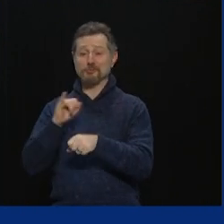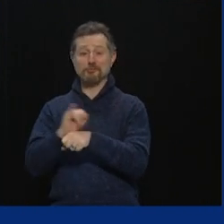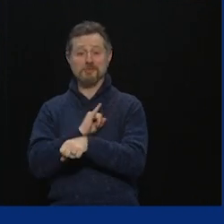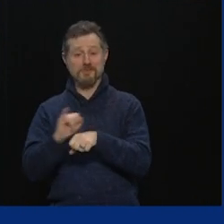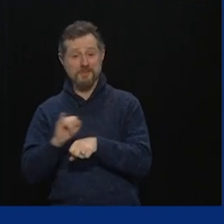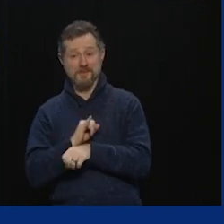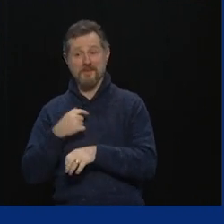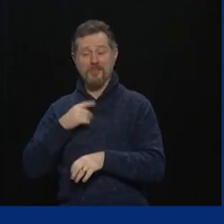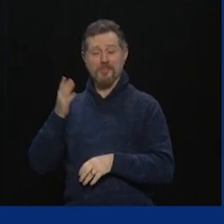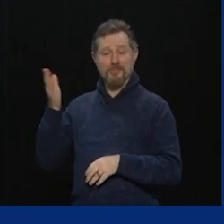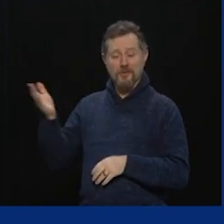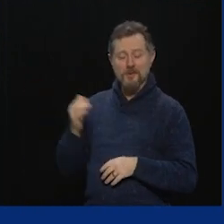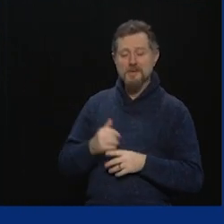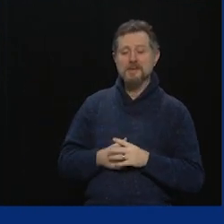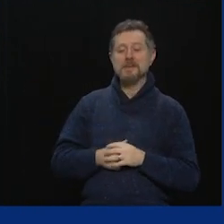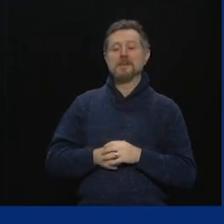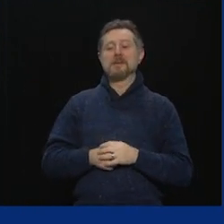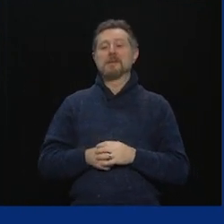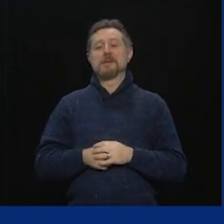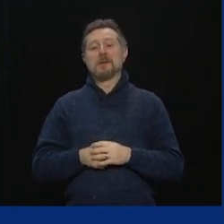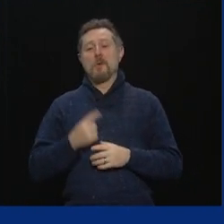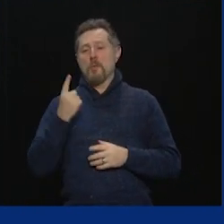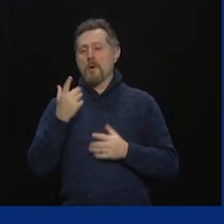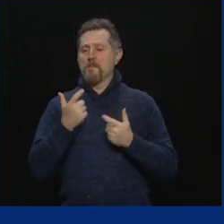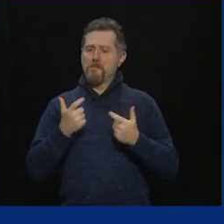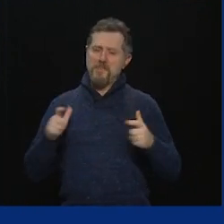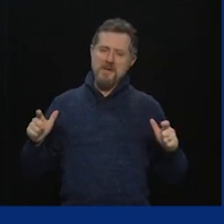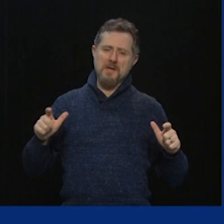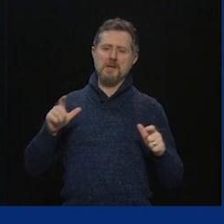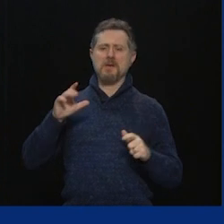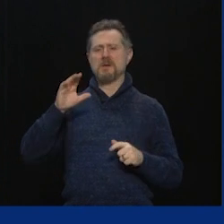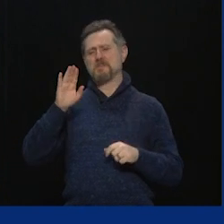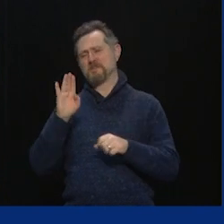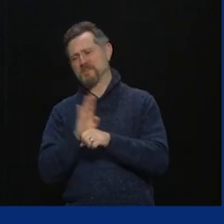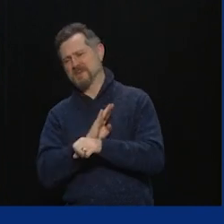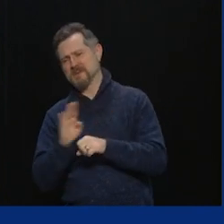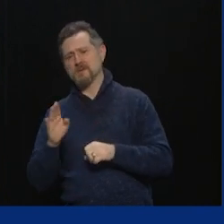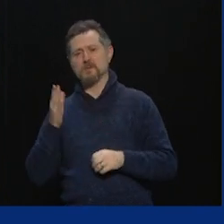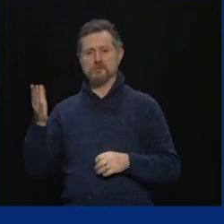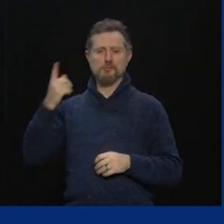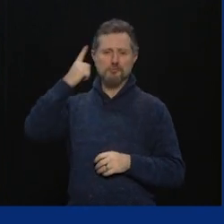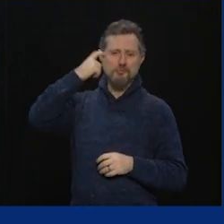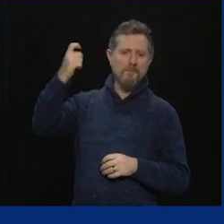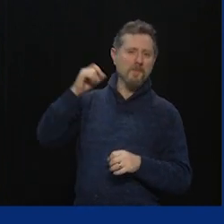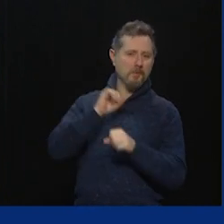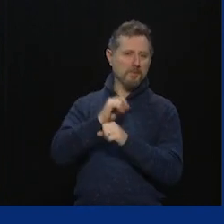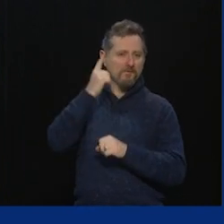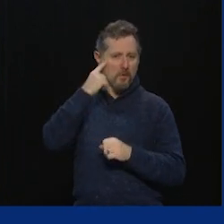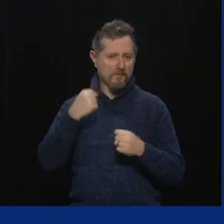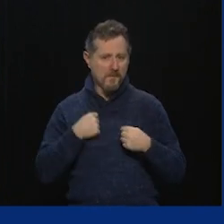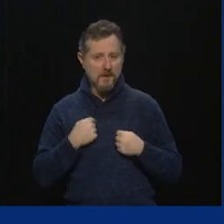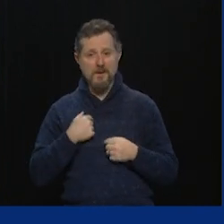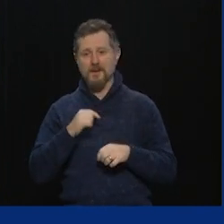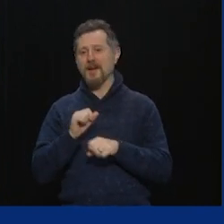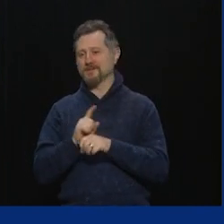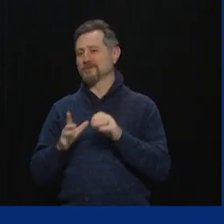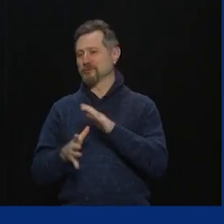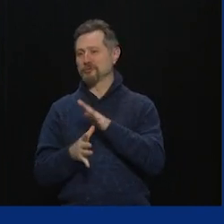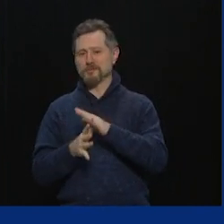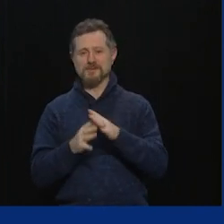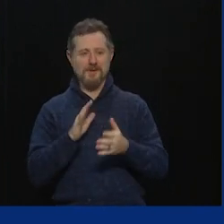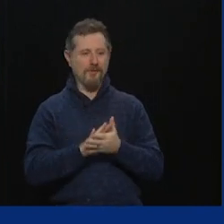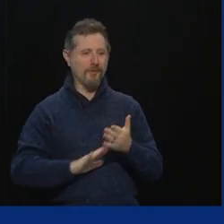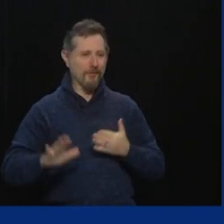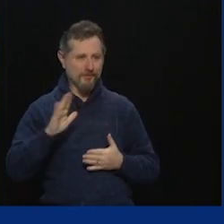was there in one of the biggest corporations in the country. And it was like a dream job for me. And it was also my senior year